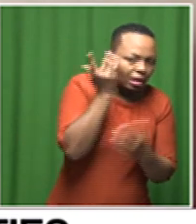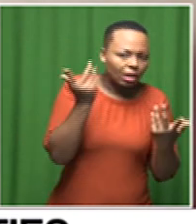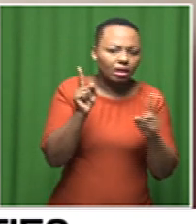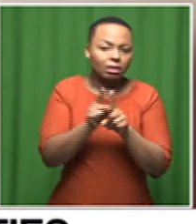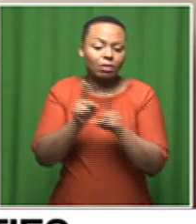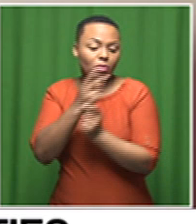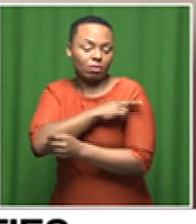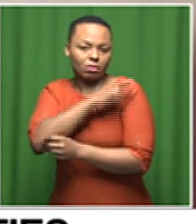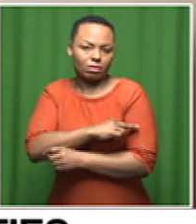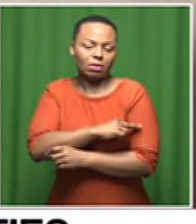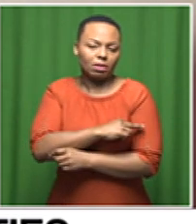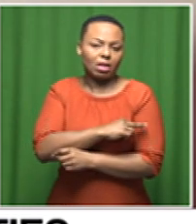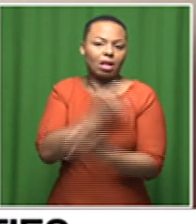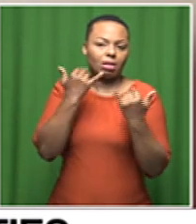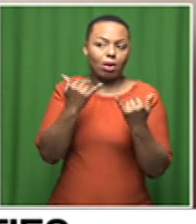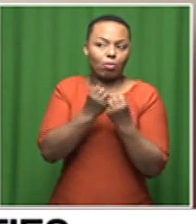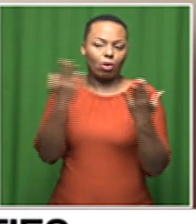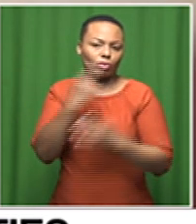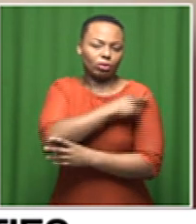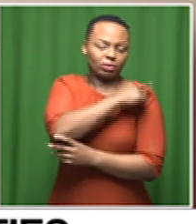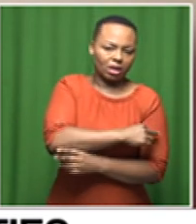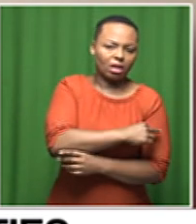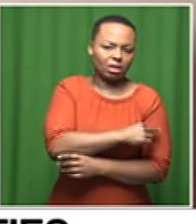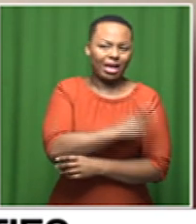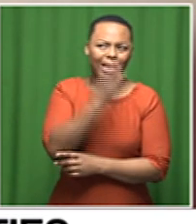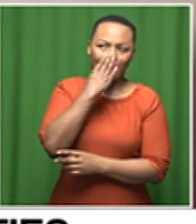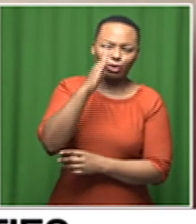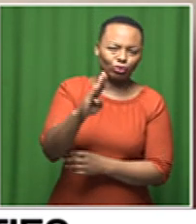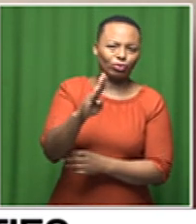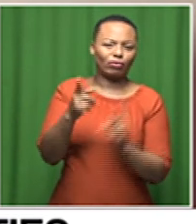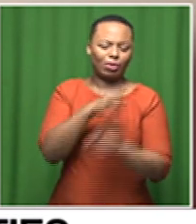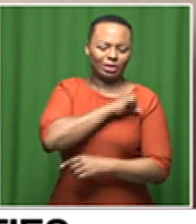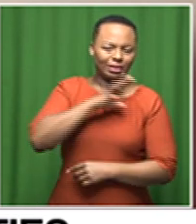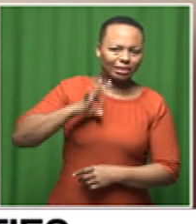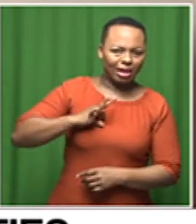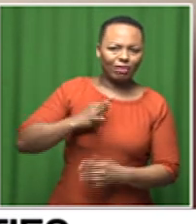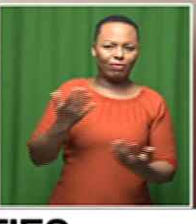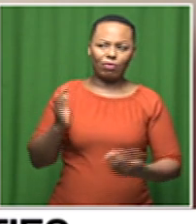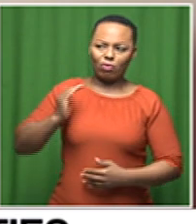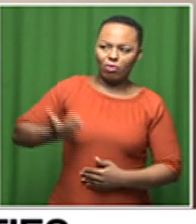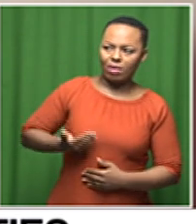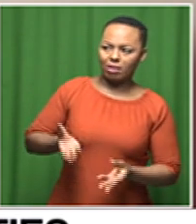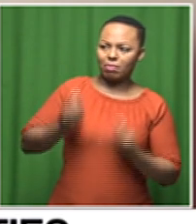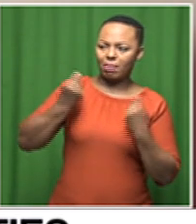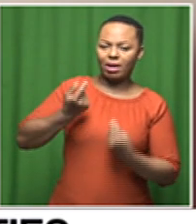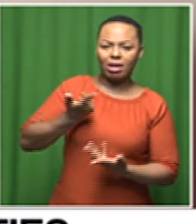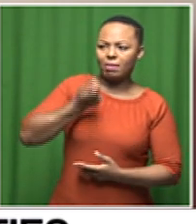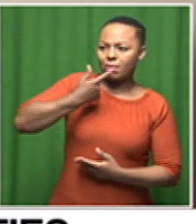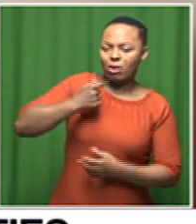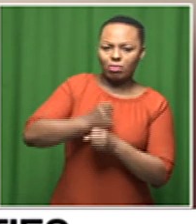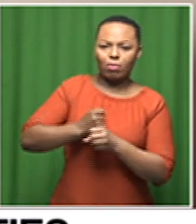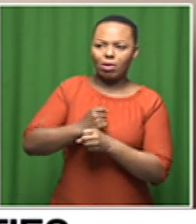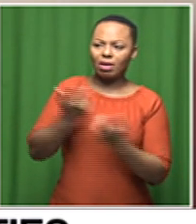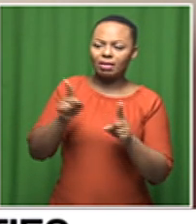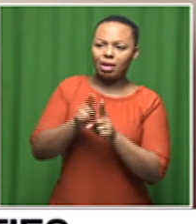level, most of the cases are attitude of staff, women not getting treatment, especially those who are giving